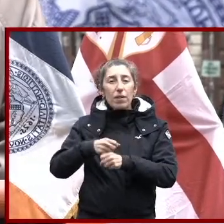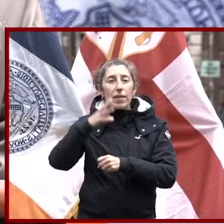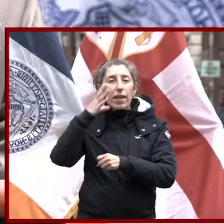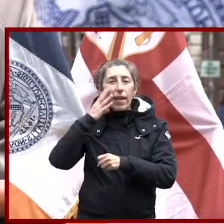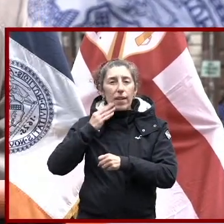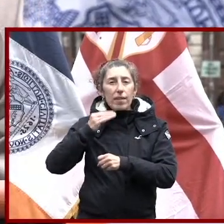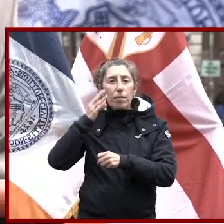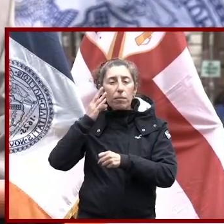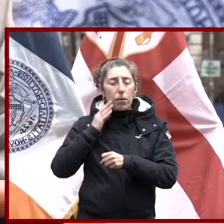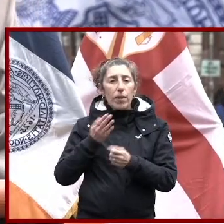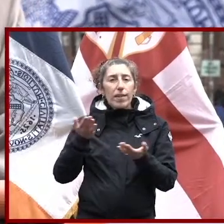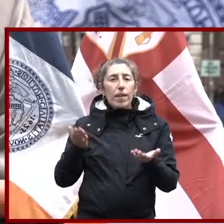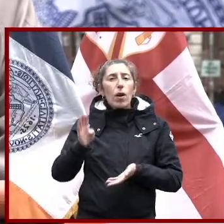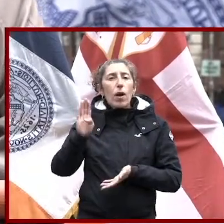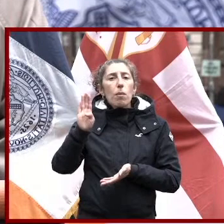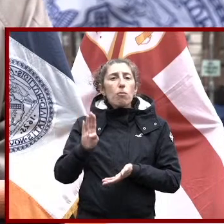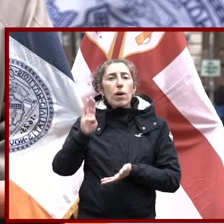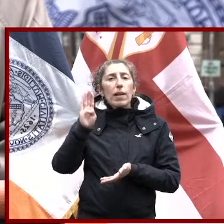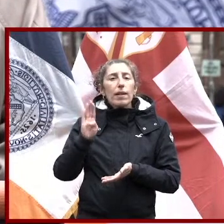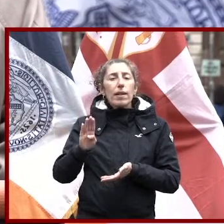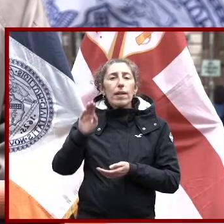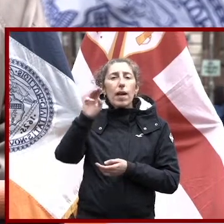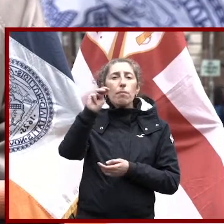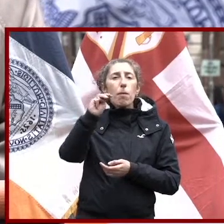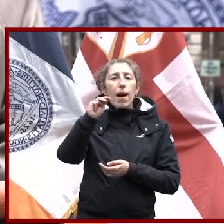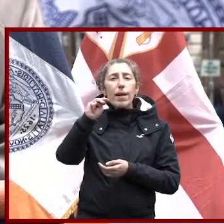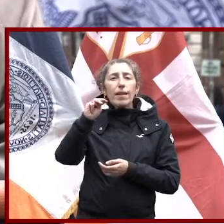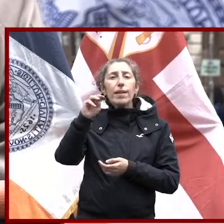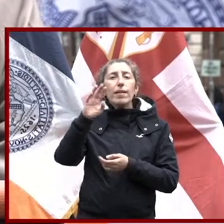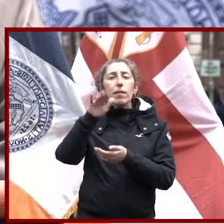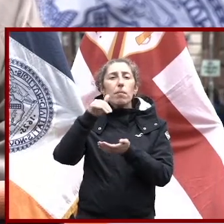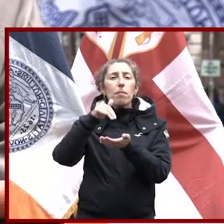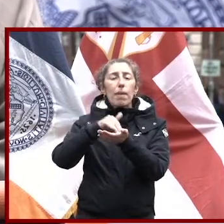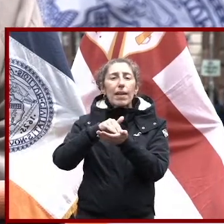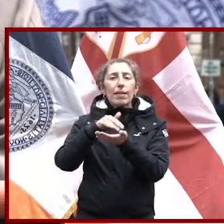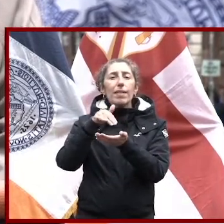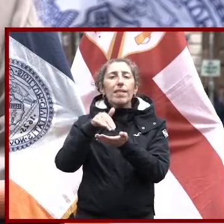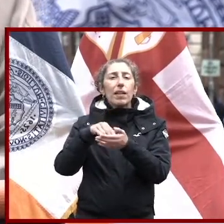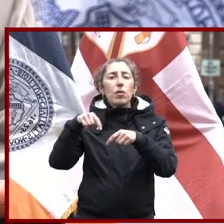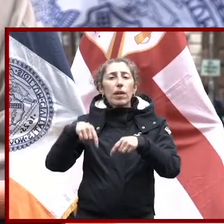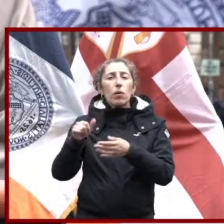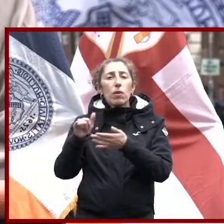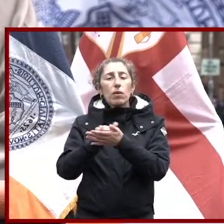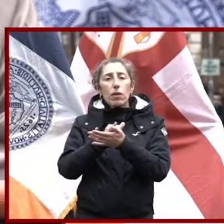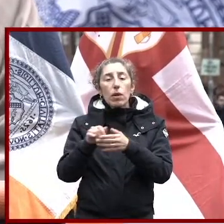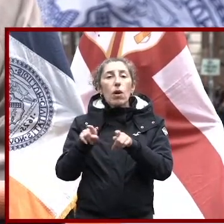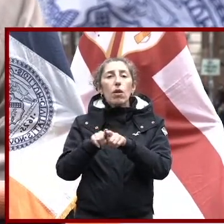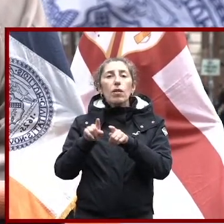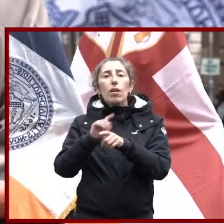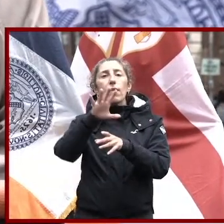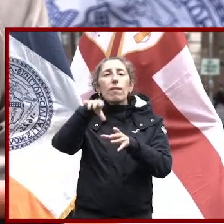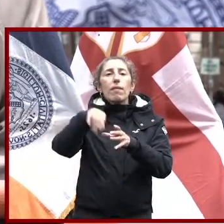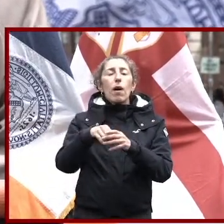Medical Center in Brooklyn, New York, and is an active member of the union social justice committee,